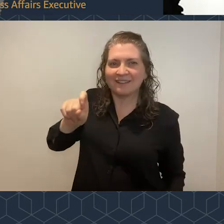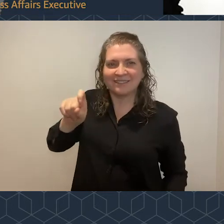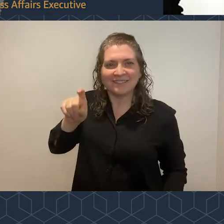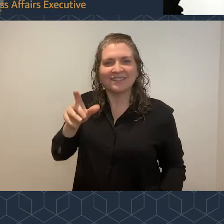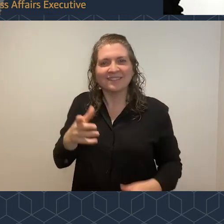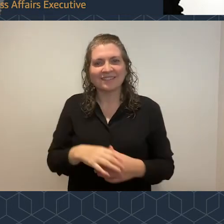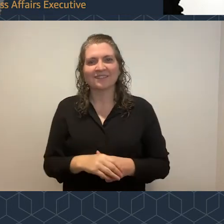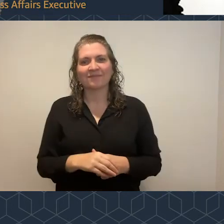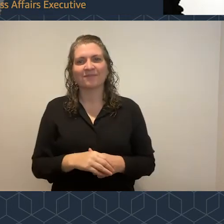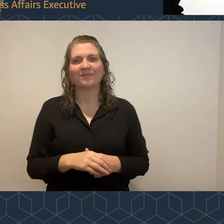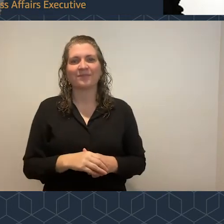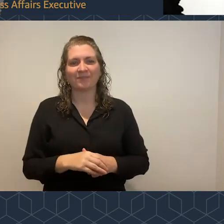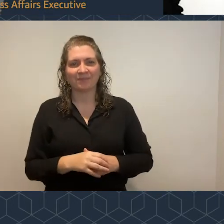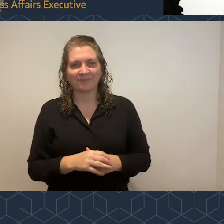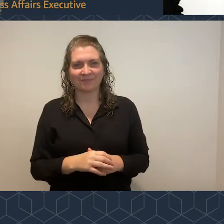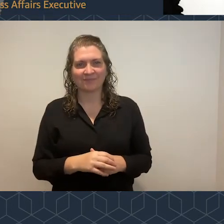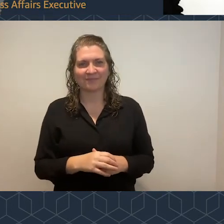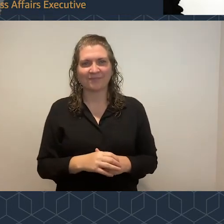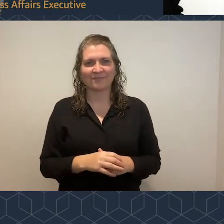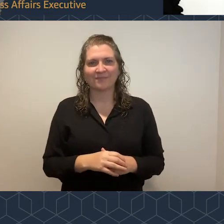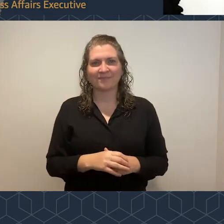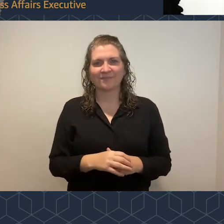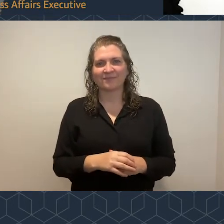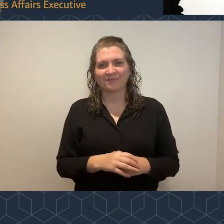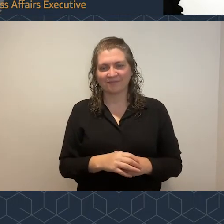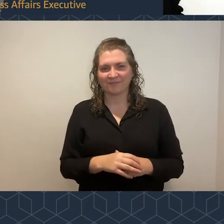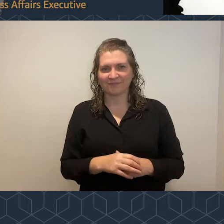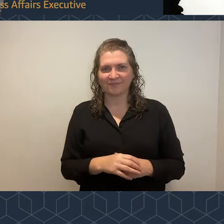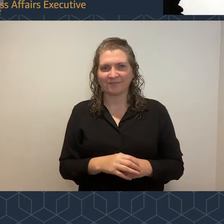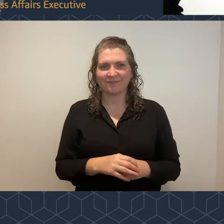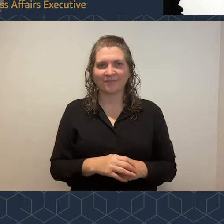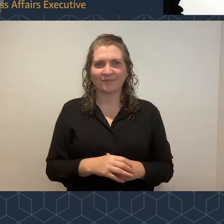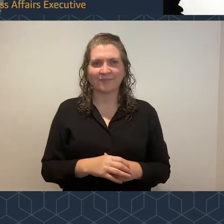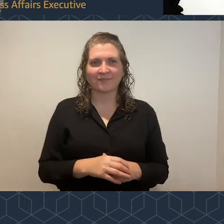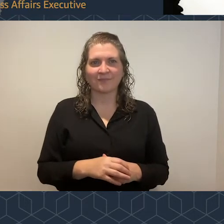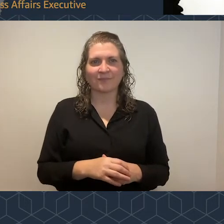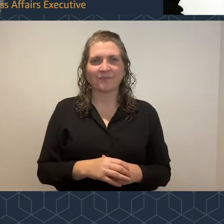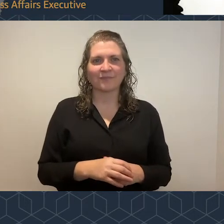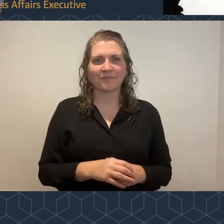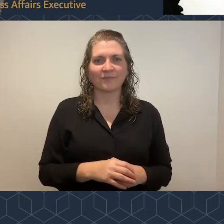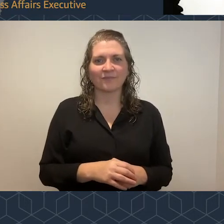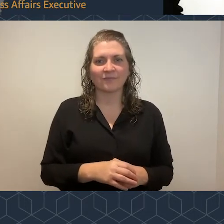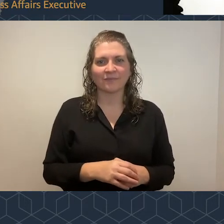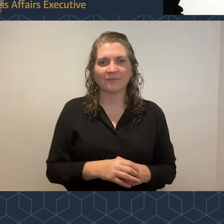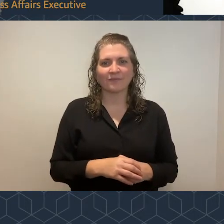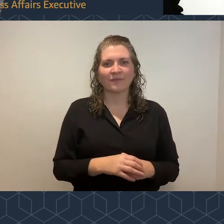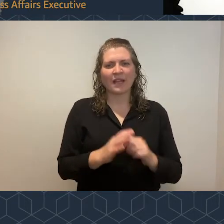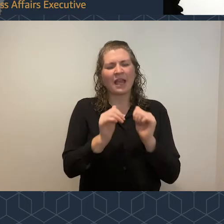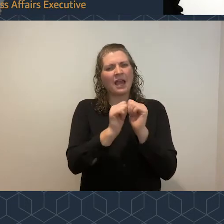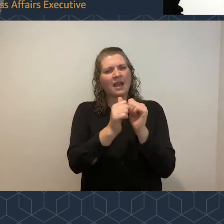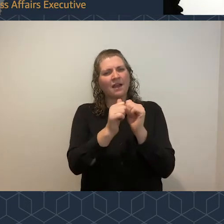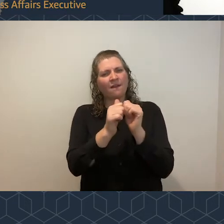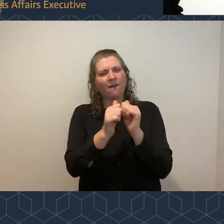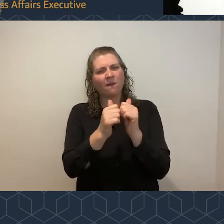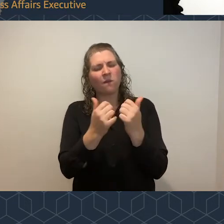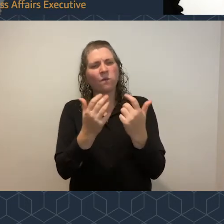what they do, and learning more about them as well. Yeah, definitely. And we also talk